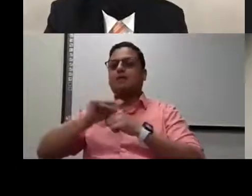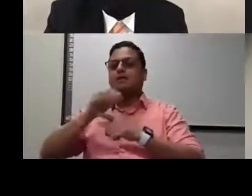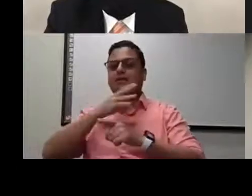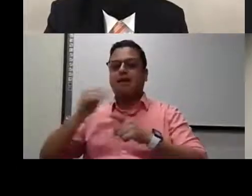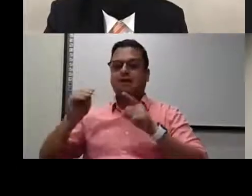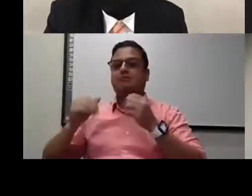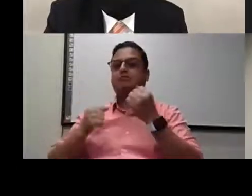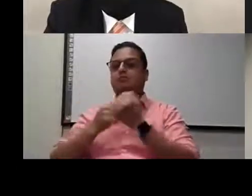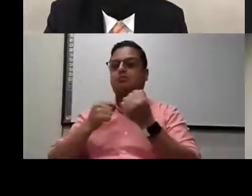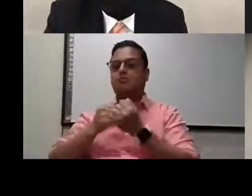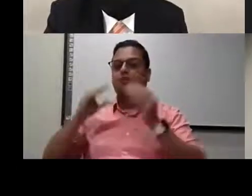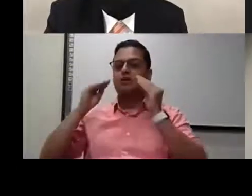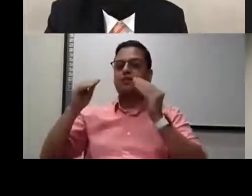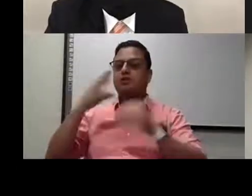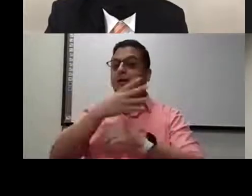And